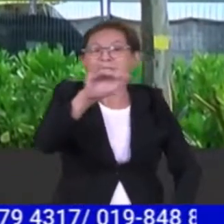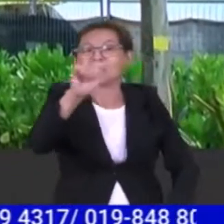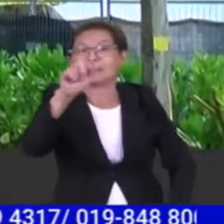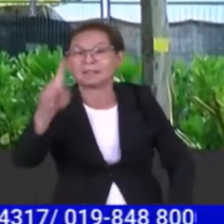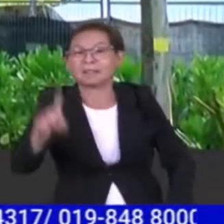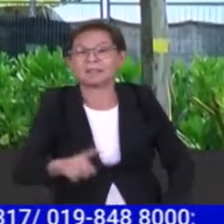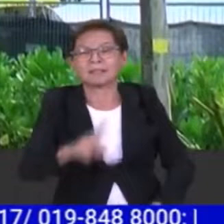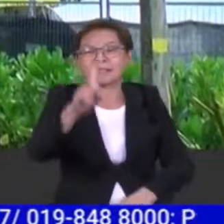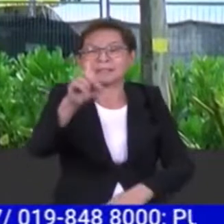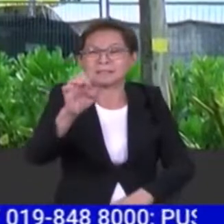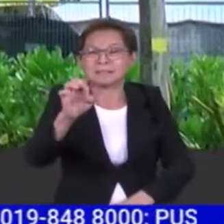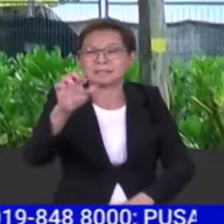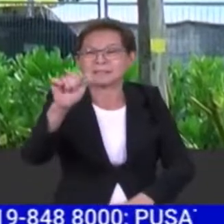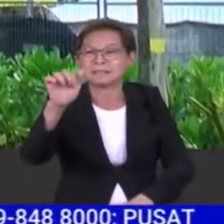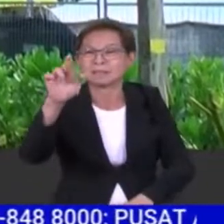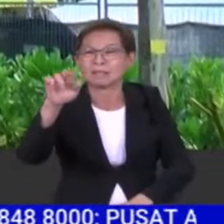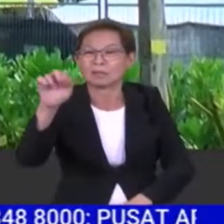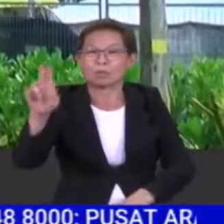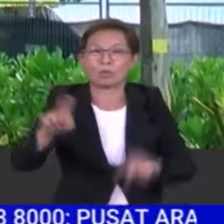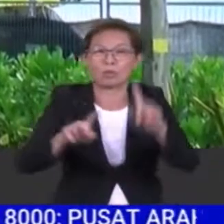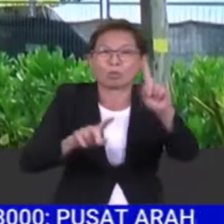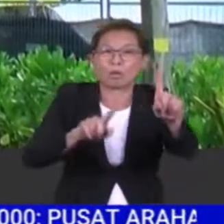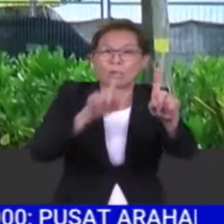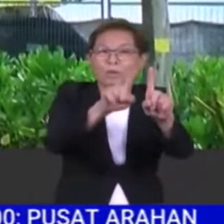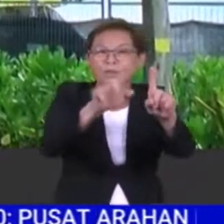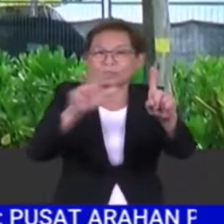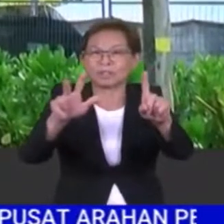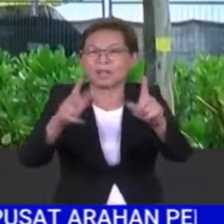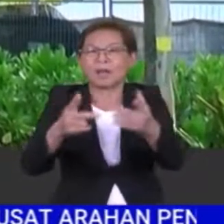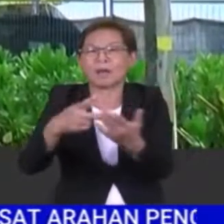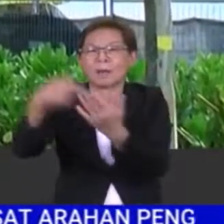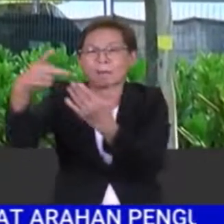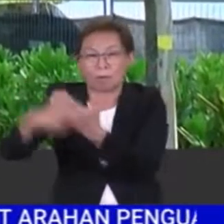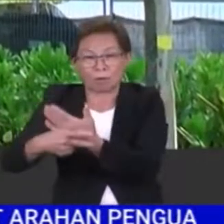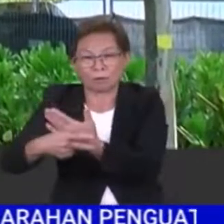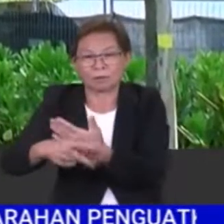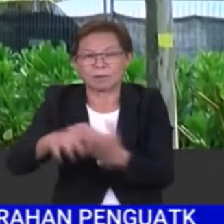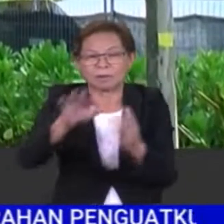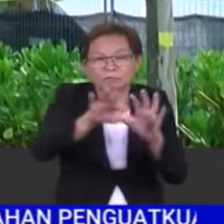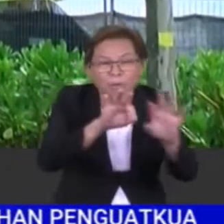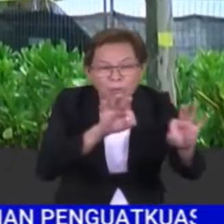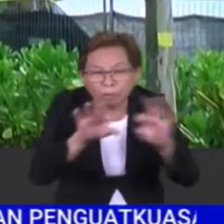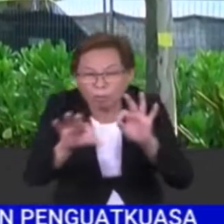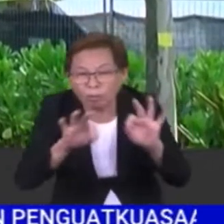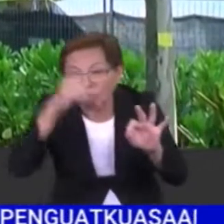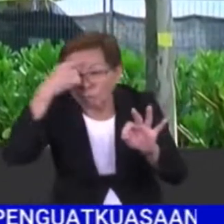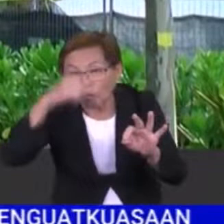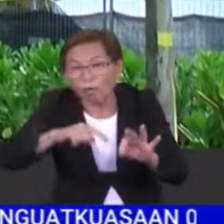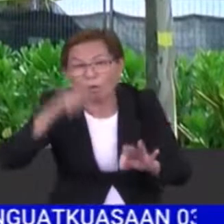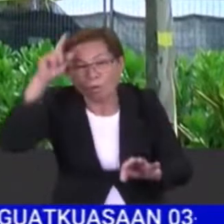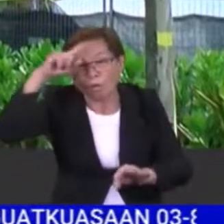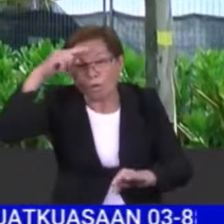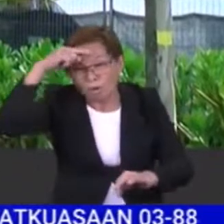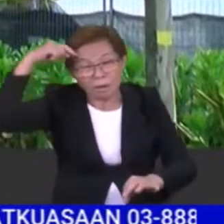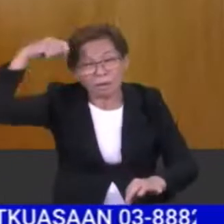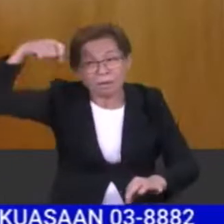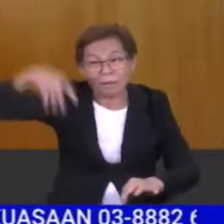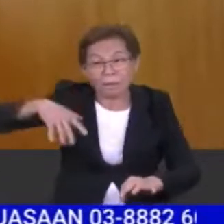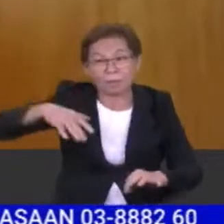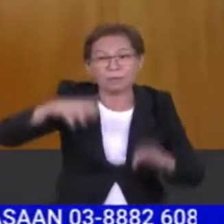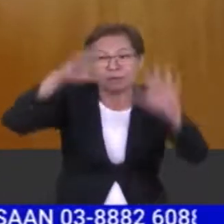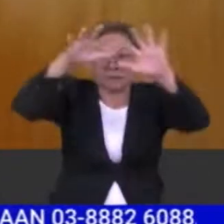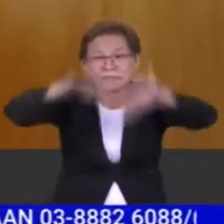Desaru 113 event, they will use it as one of the selection race for Cambodia SEA